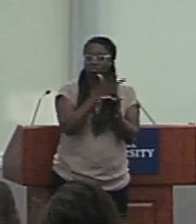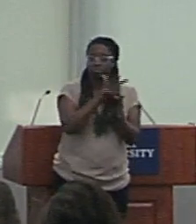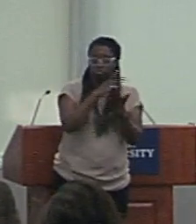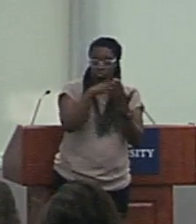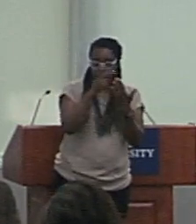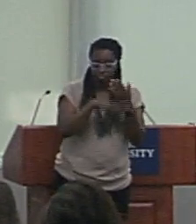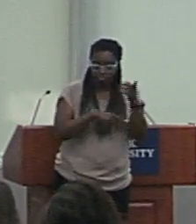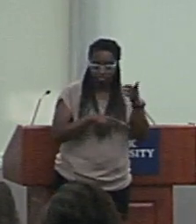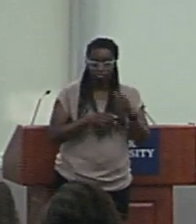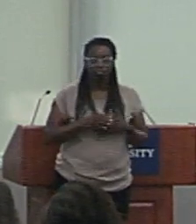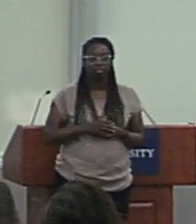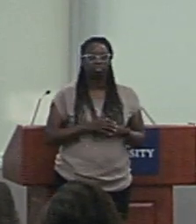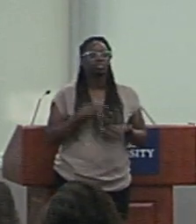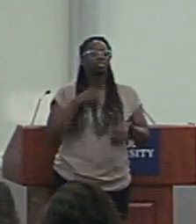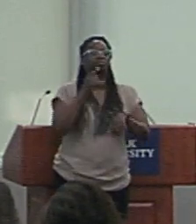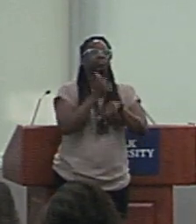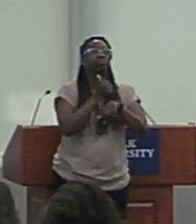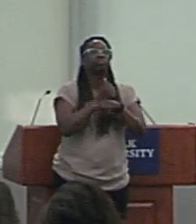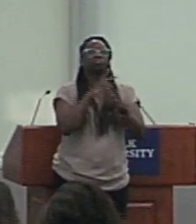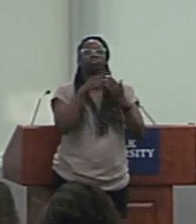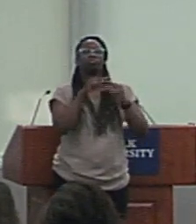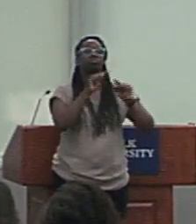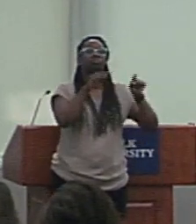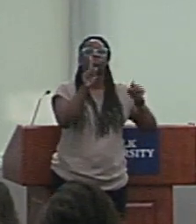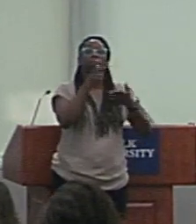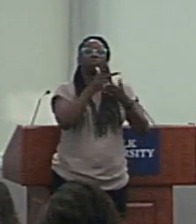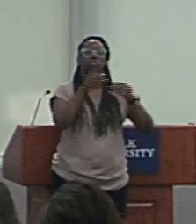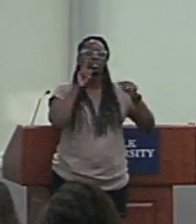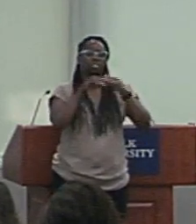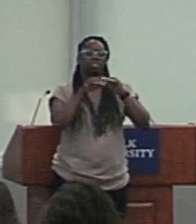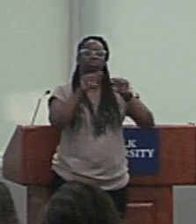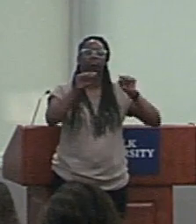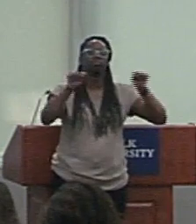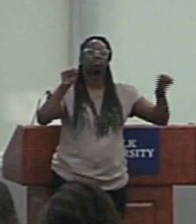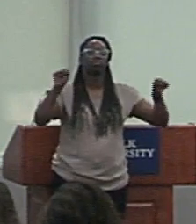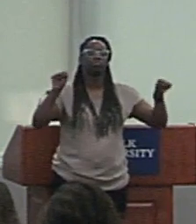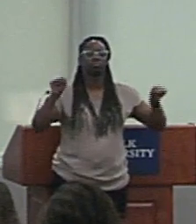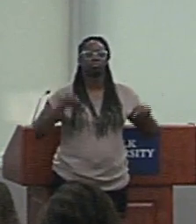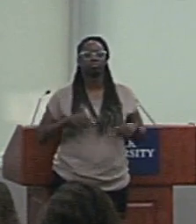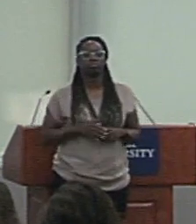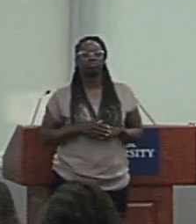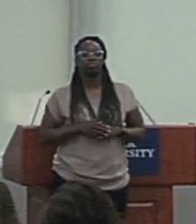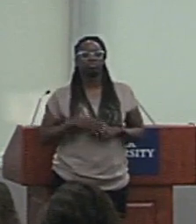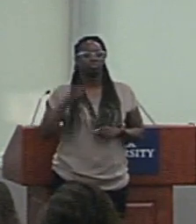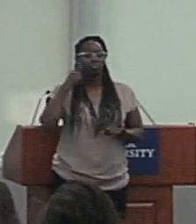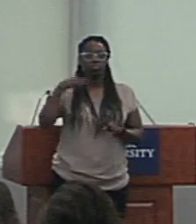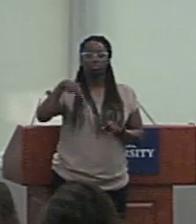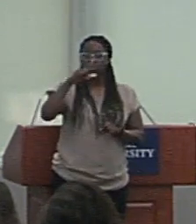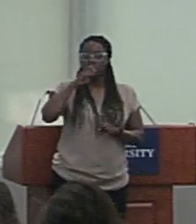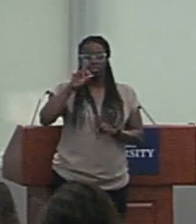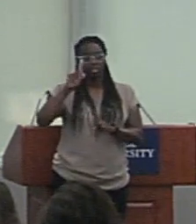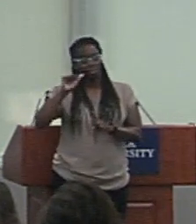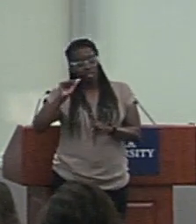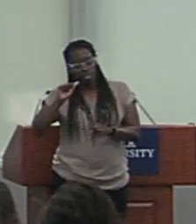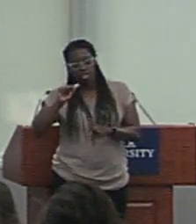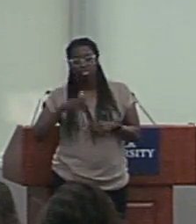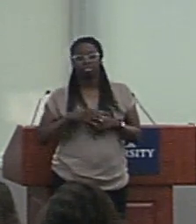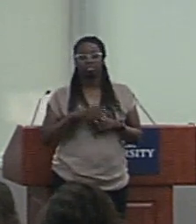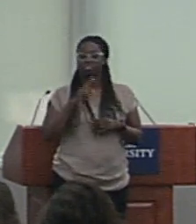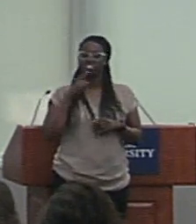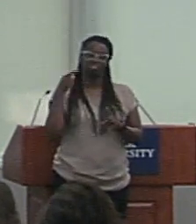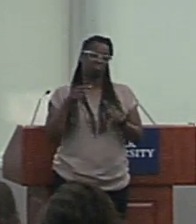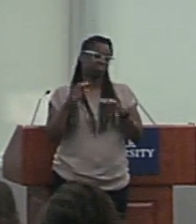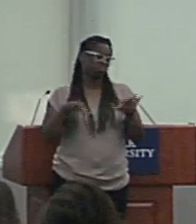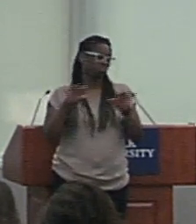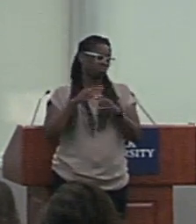residents throughout the city, residents with disabilities, and also in the commercial areas of Boston. So that's a very important program that we run in collaboration with